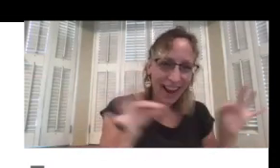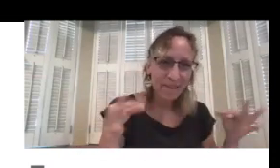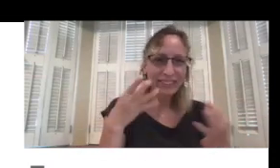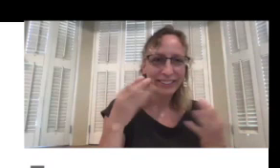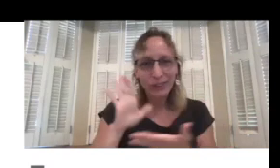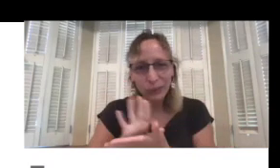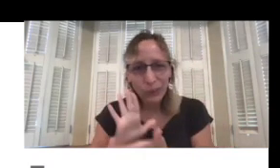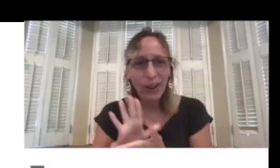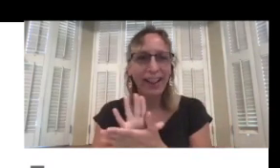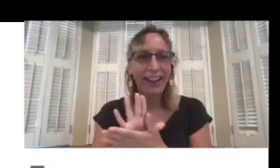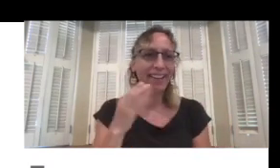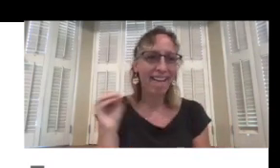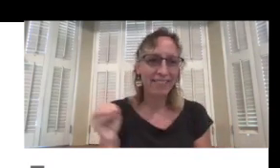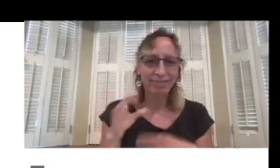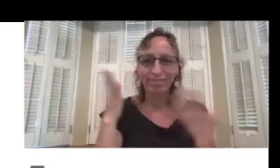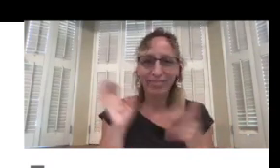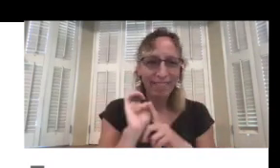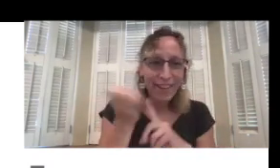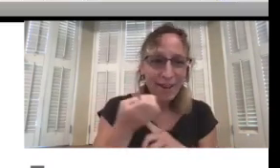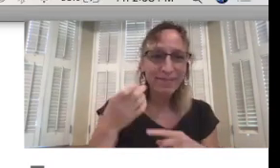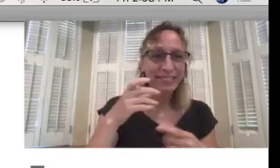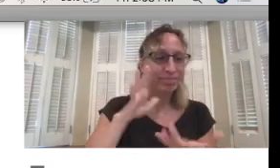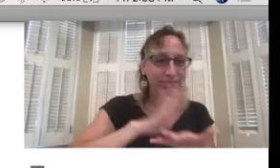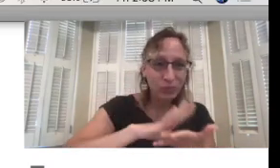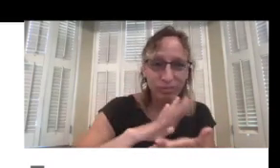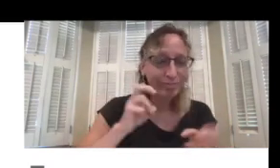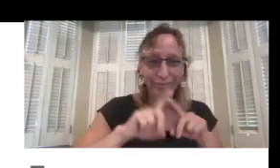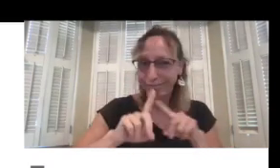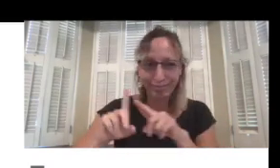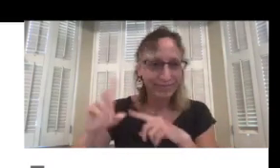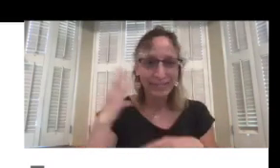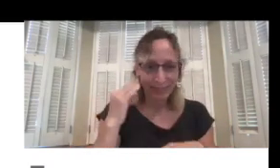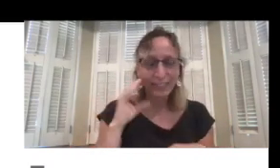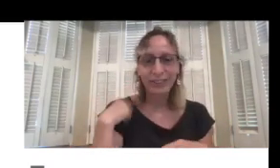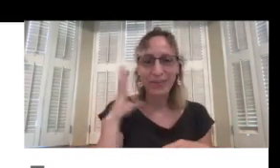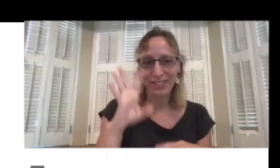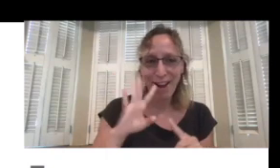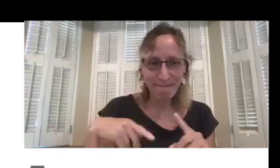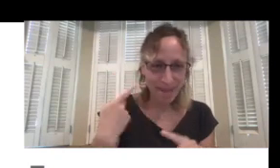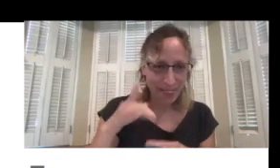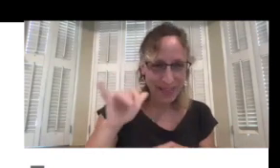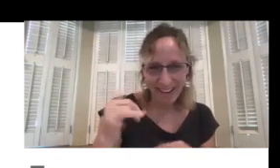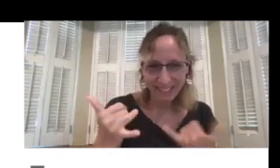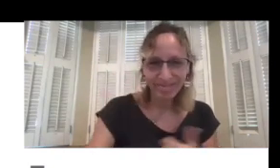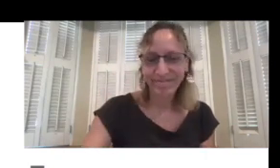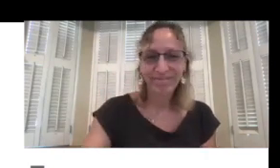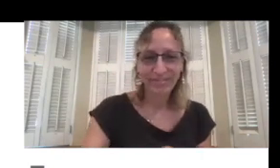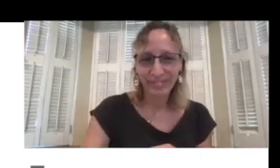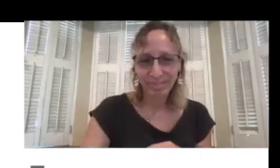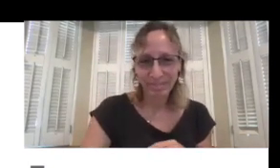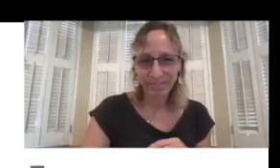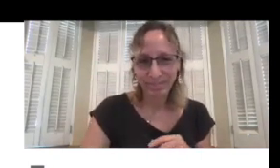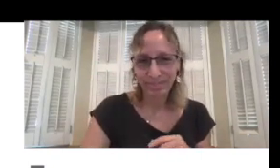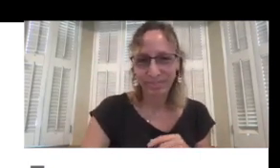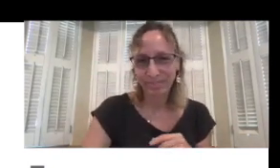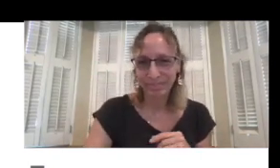deaf students' background in terms of their upbringing, their school, their environment, and their own experiences. And so that's